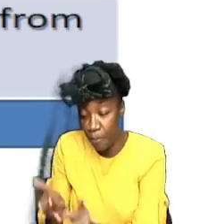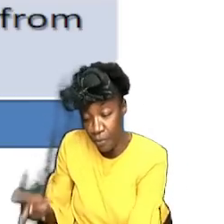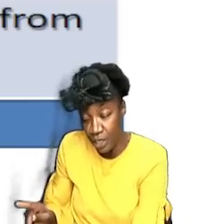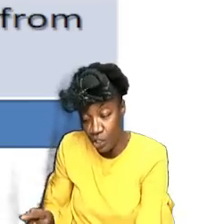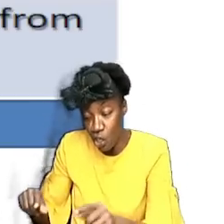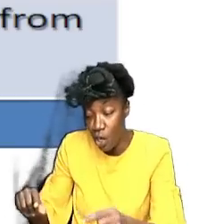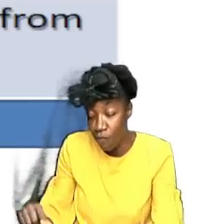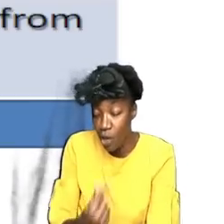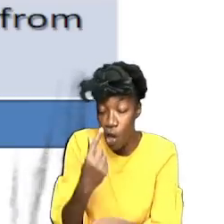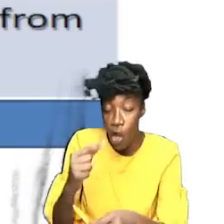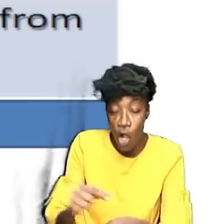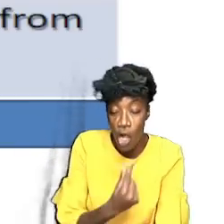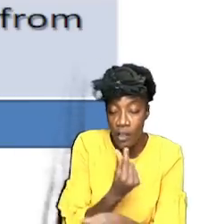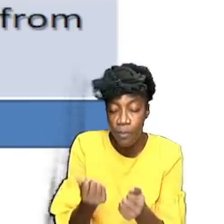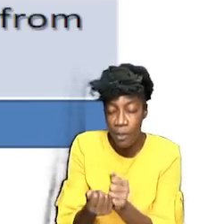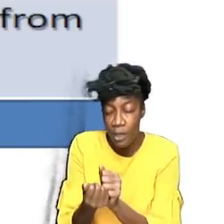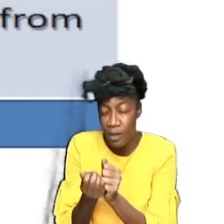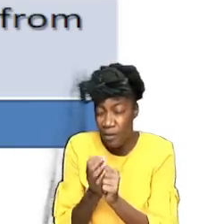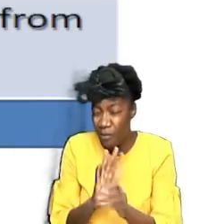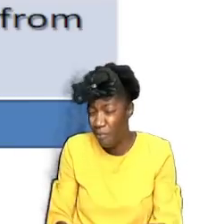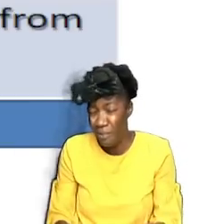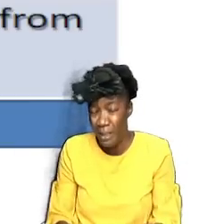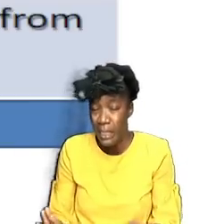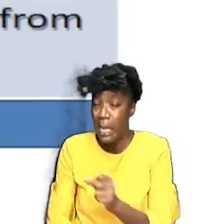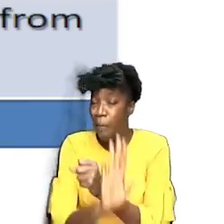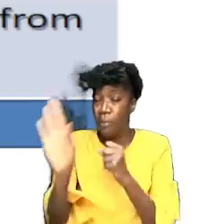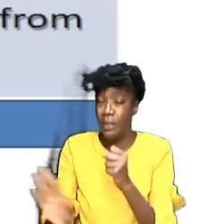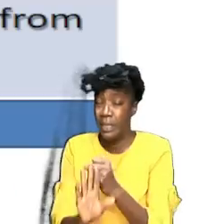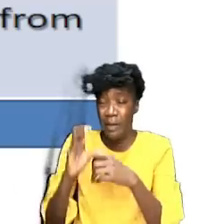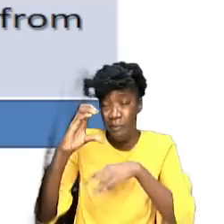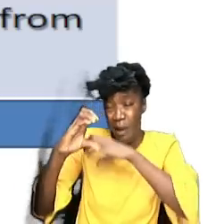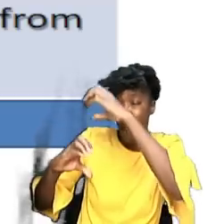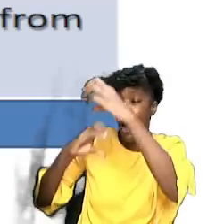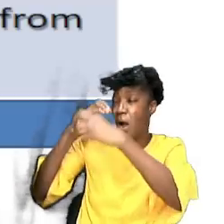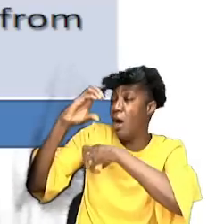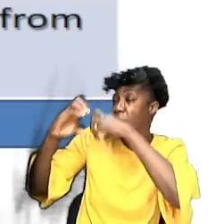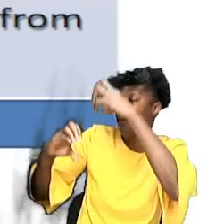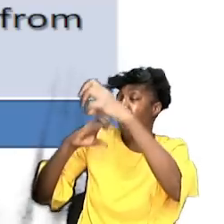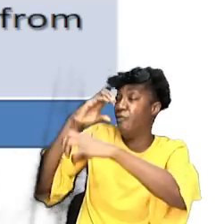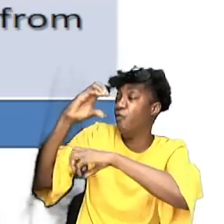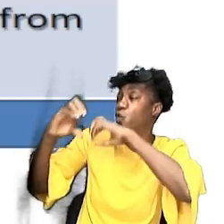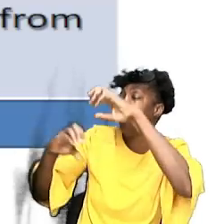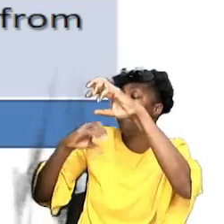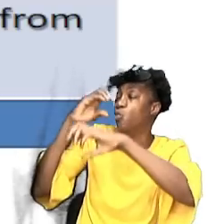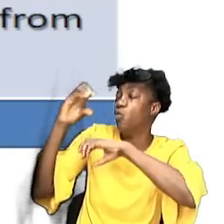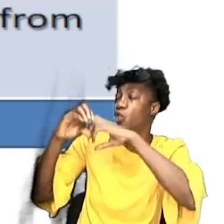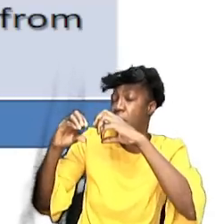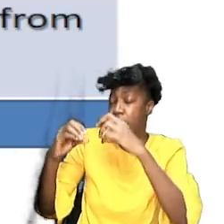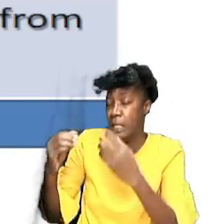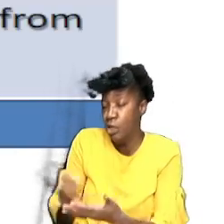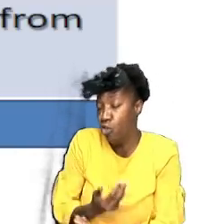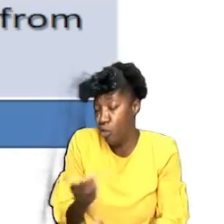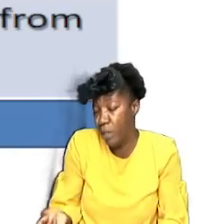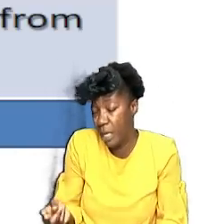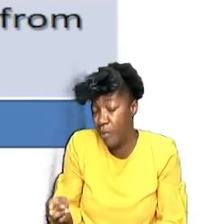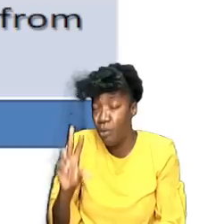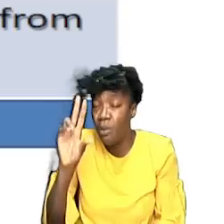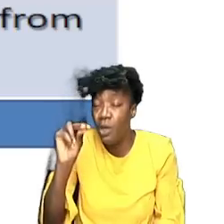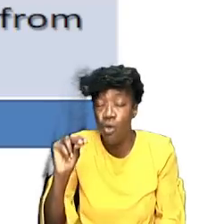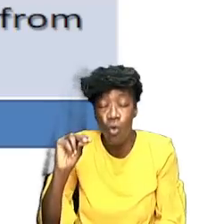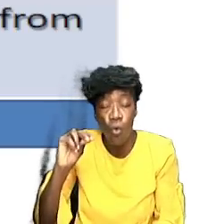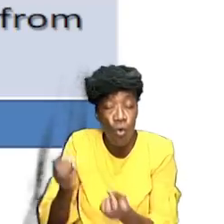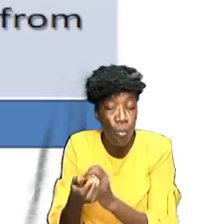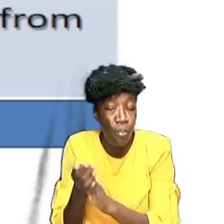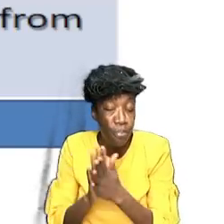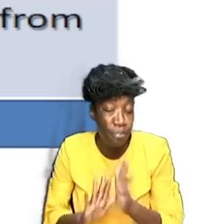is peace, protects us from confusion. And can I tell you something? There is something that happens when there is no peace, there is inner peace, you know,